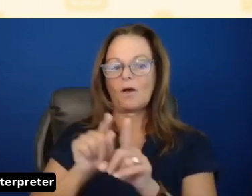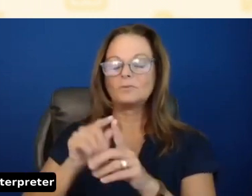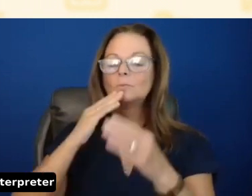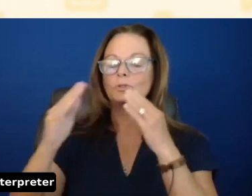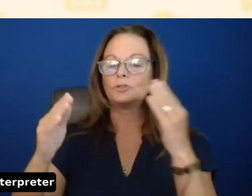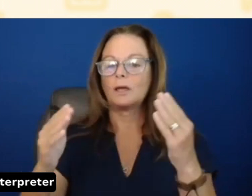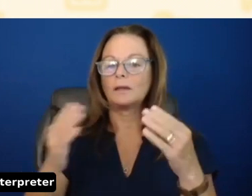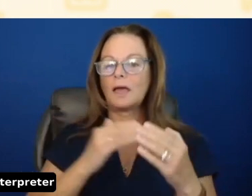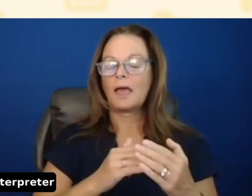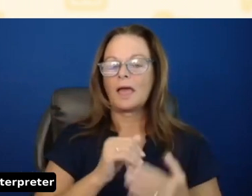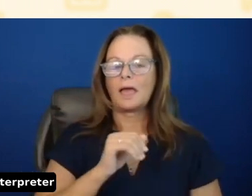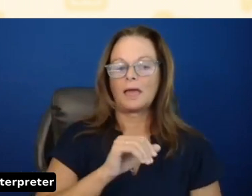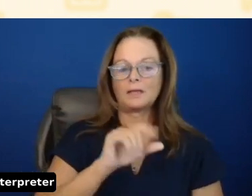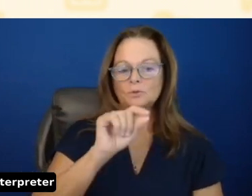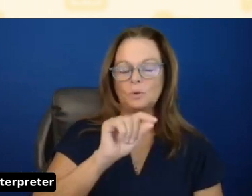to